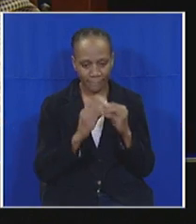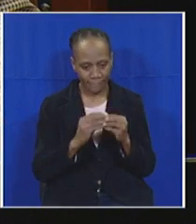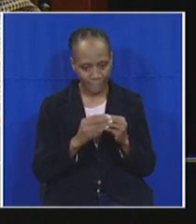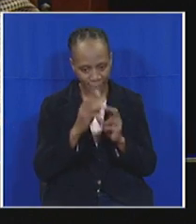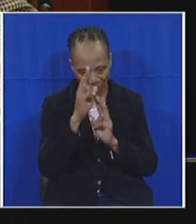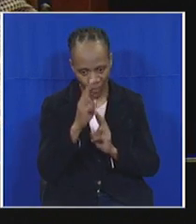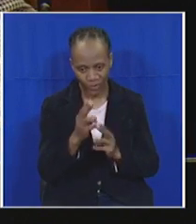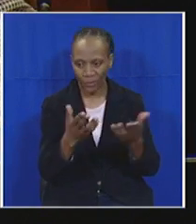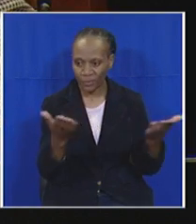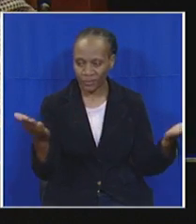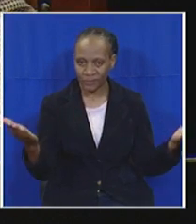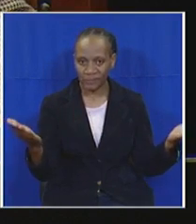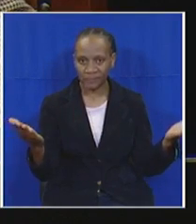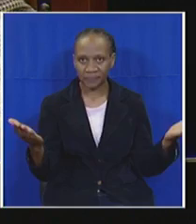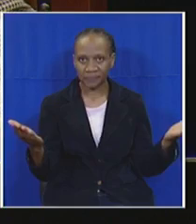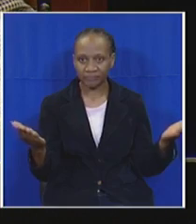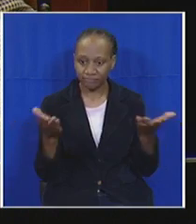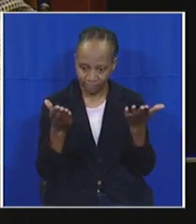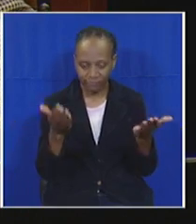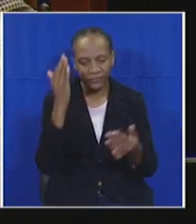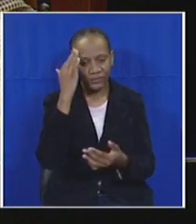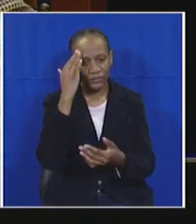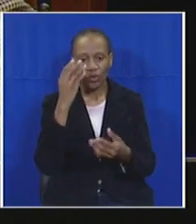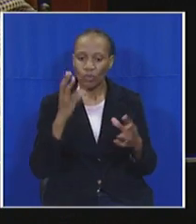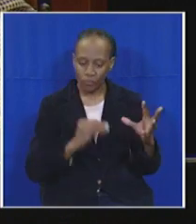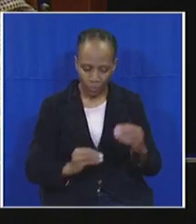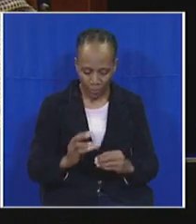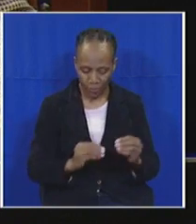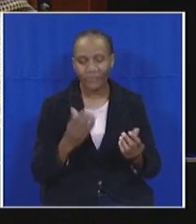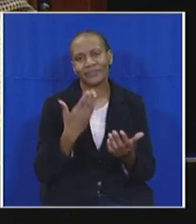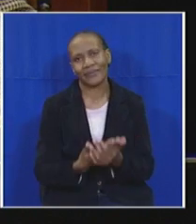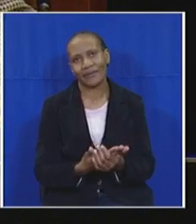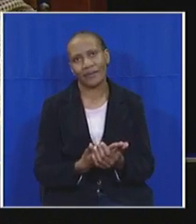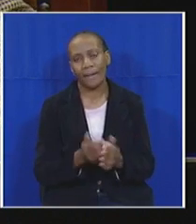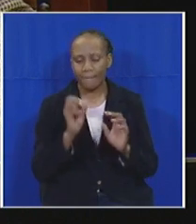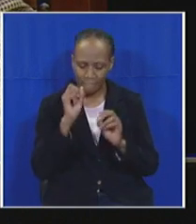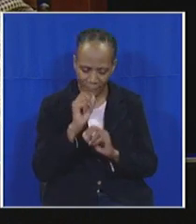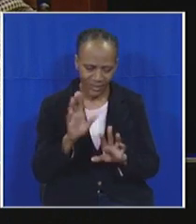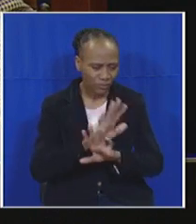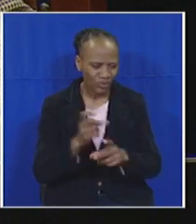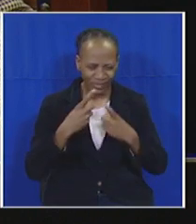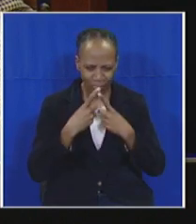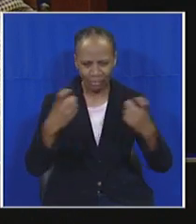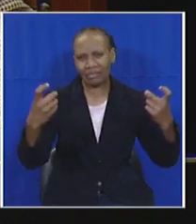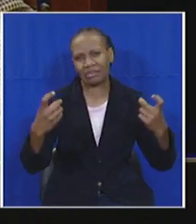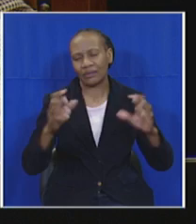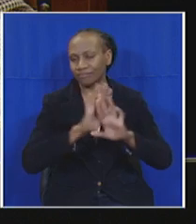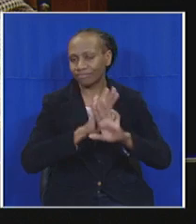Honorable members, as you know that you are allowed to heckle, but you should not drown the speaker on the